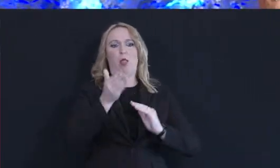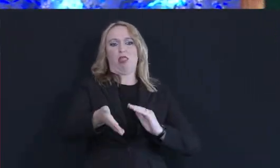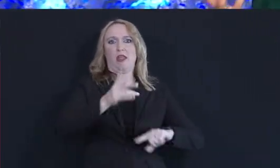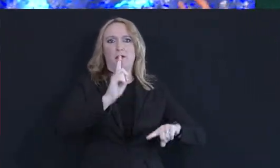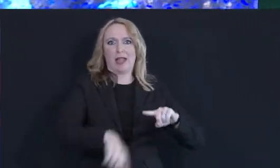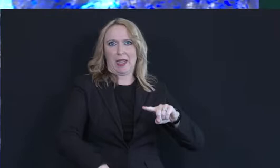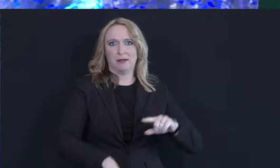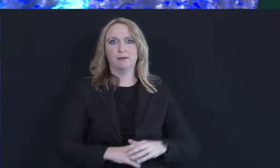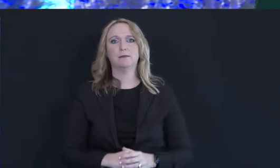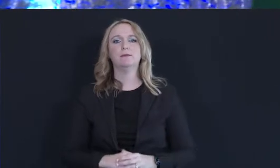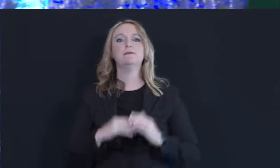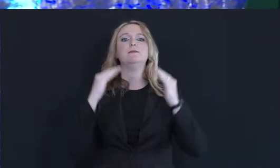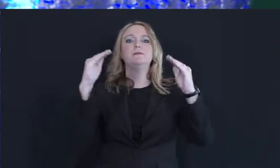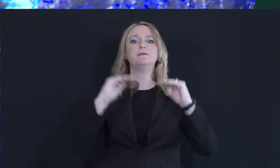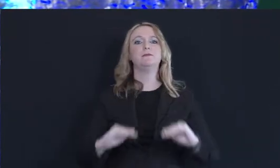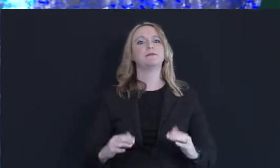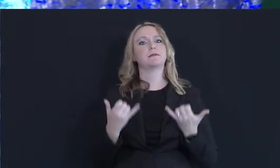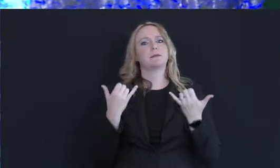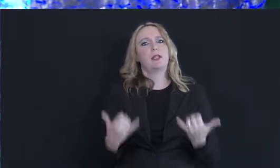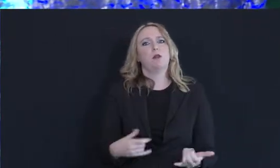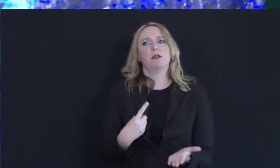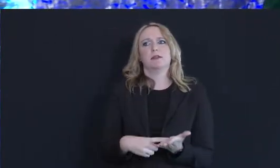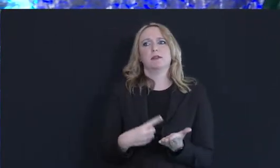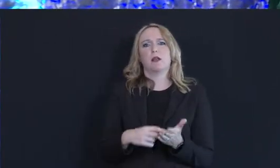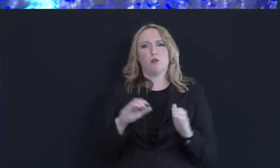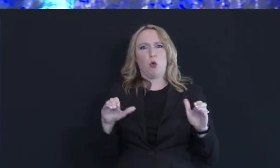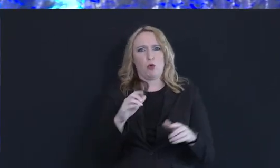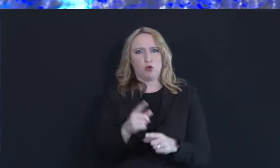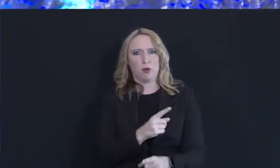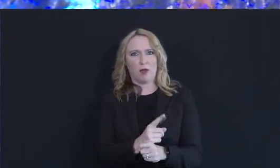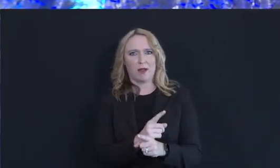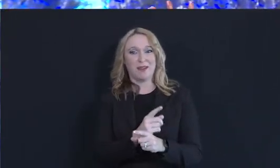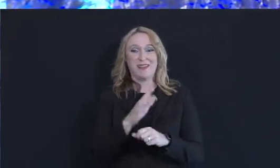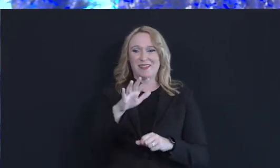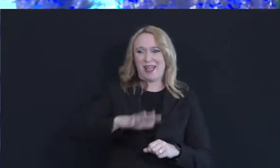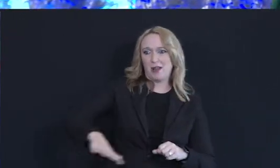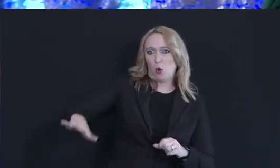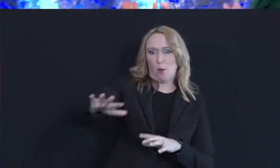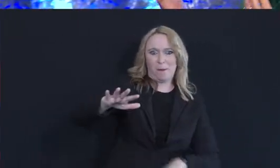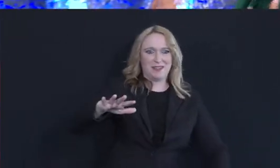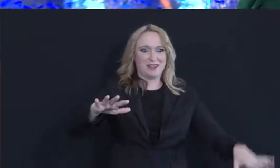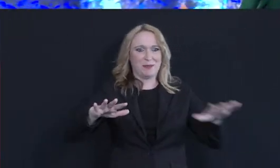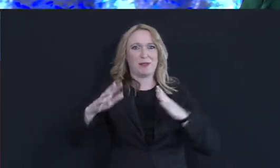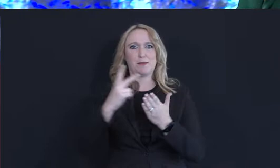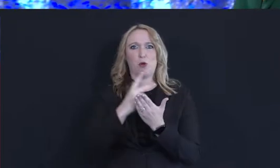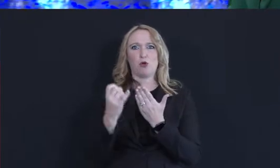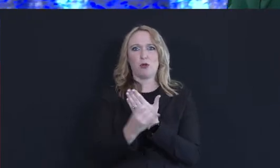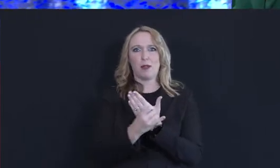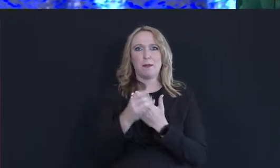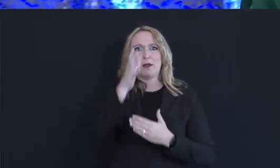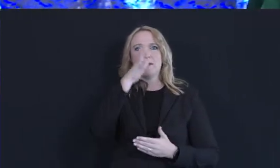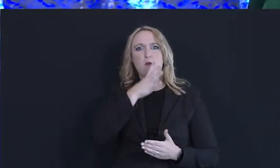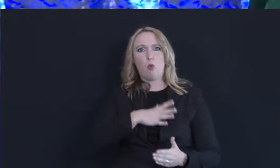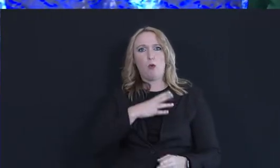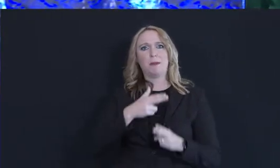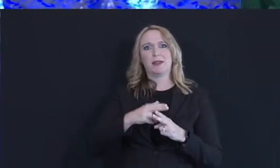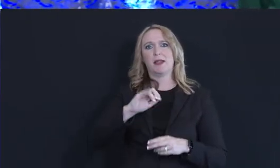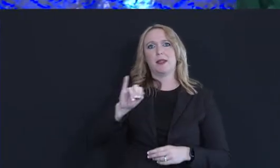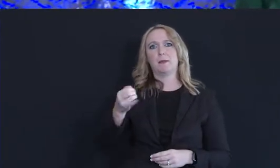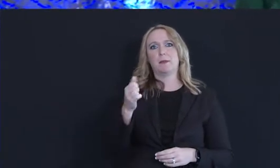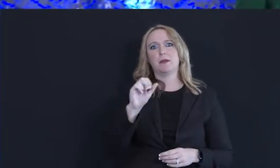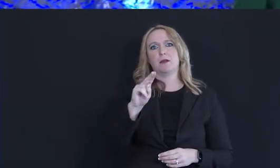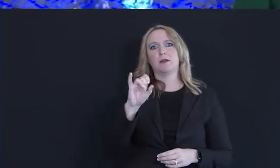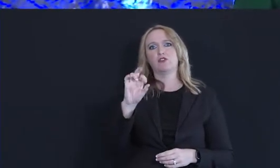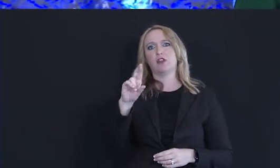functions let's talk about what we're doing right I talked about the open space program that was started by Jennifer Dyke one of the city of Fort Worth employees doing awesome